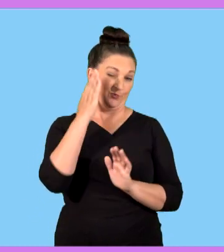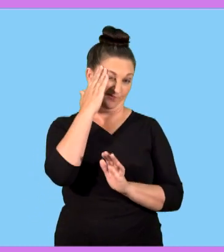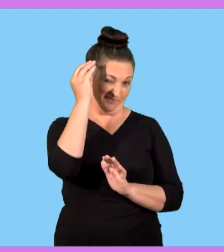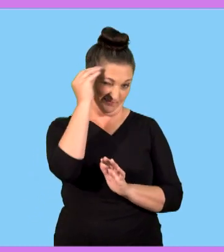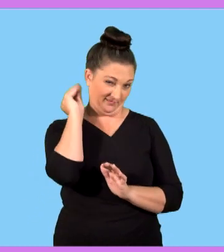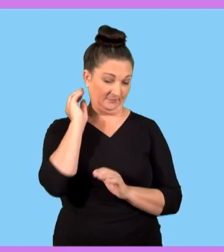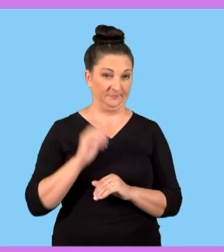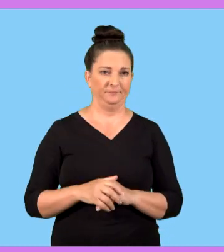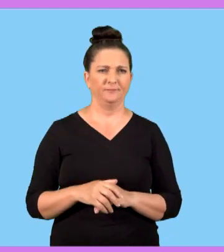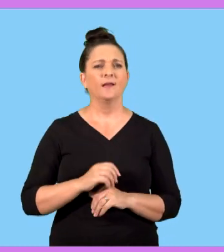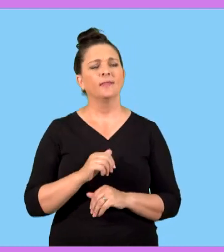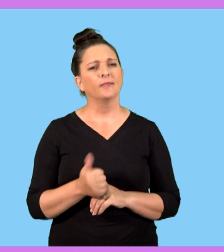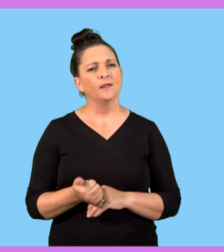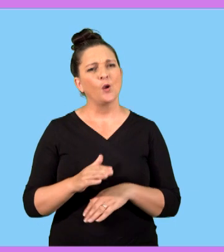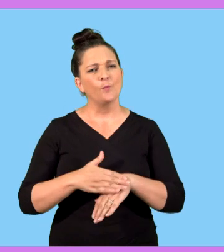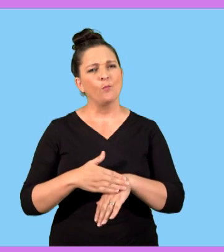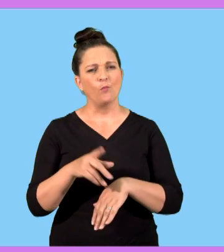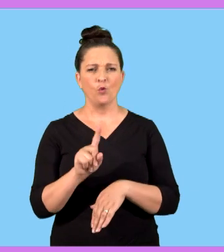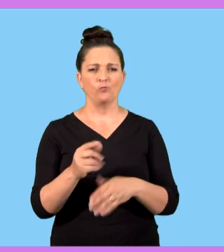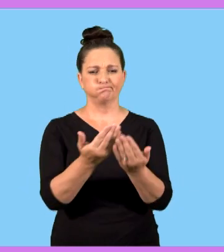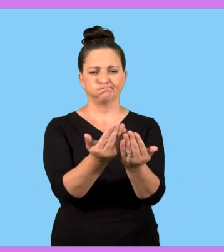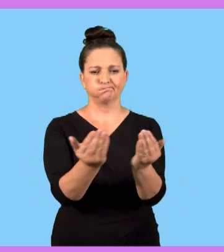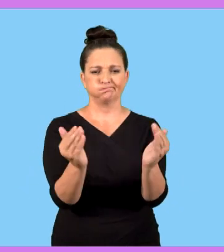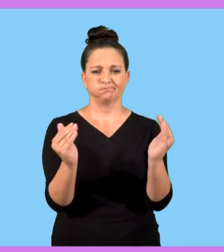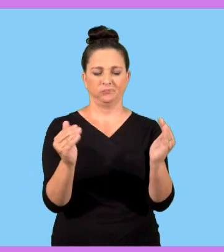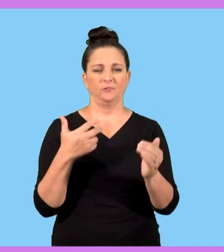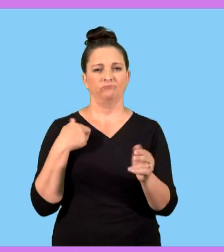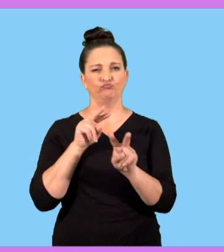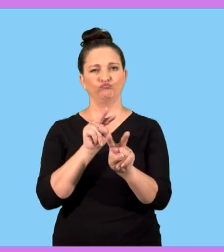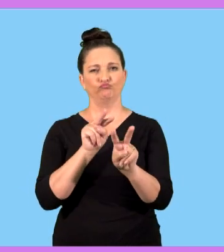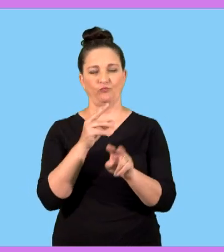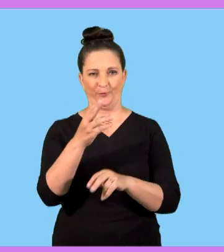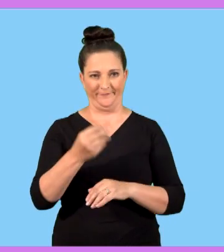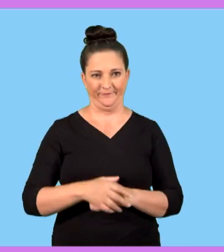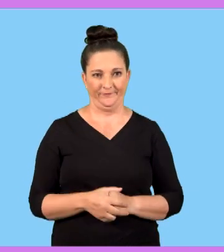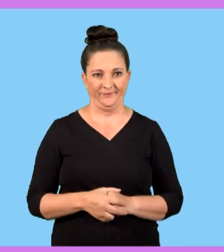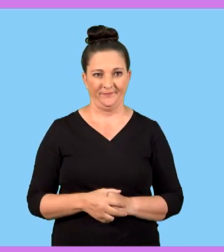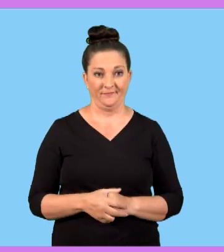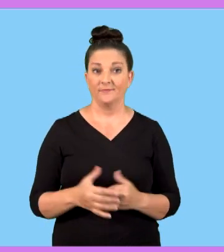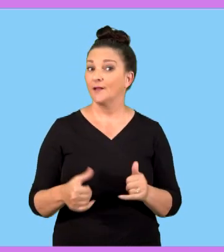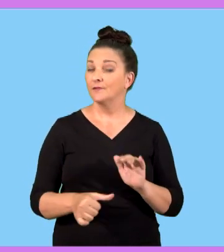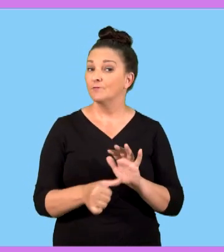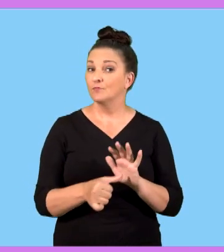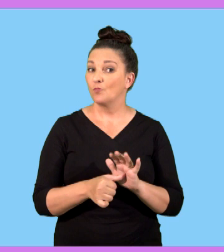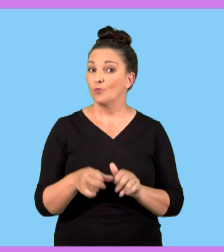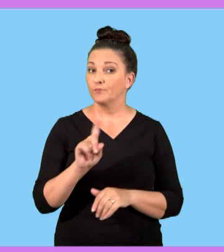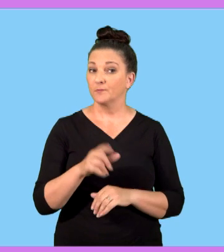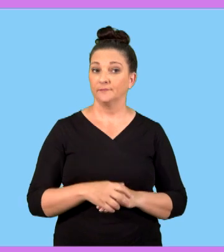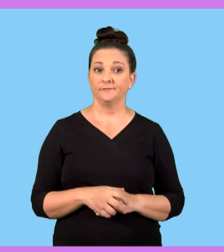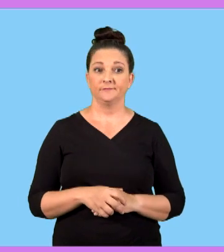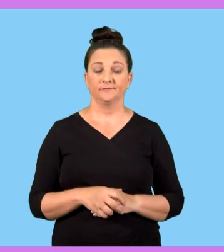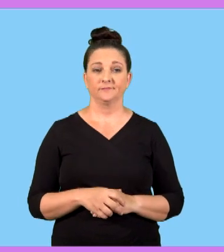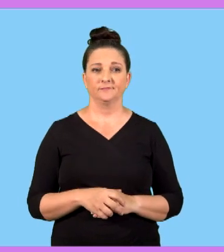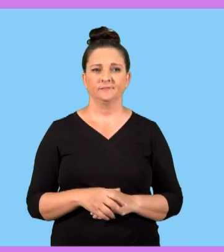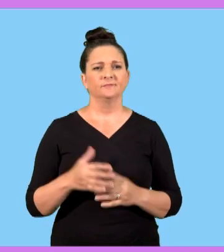know. Right, then also we have our screen right here in front. Okay, what else is important for us